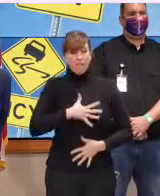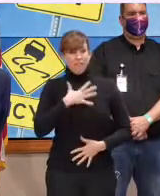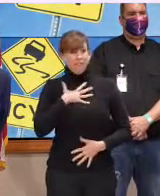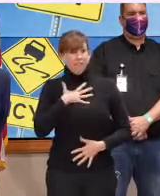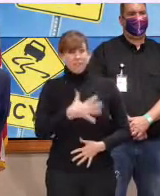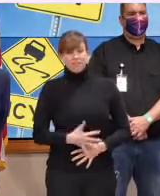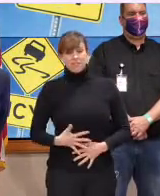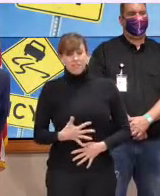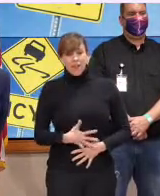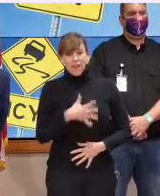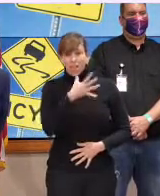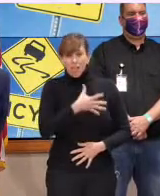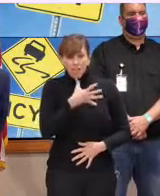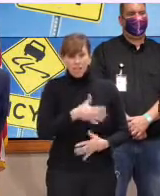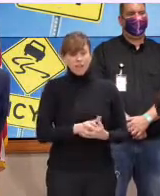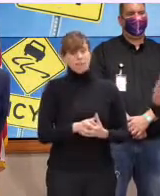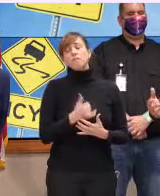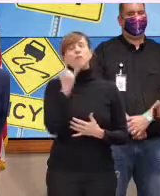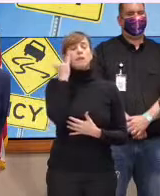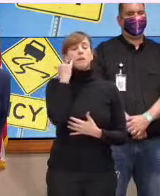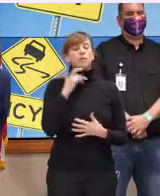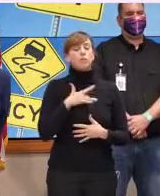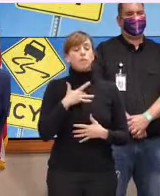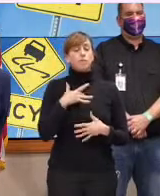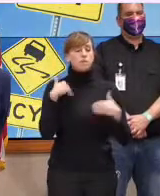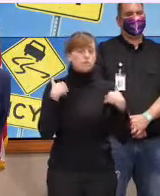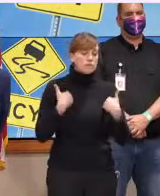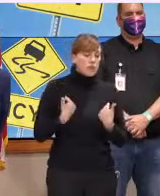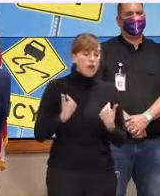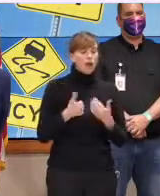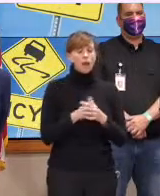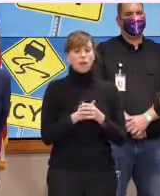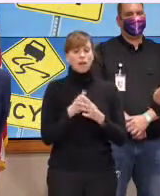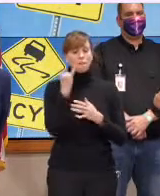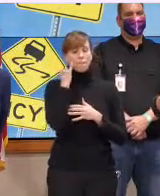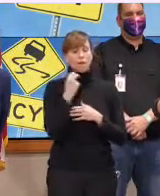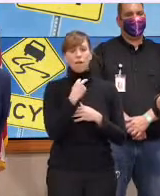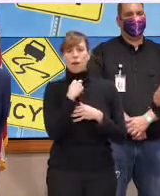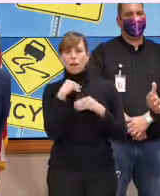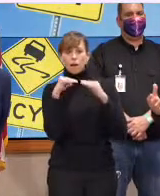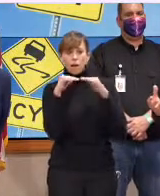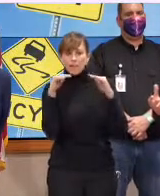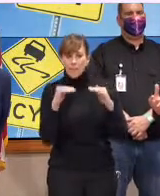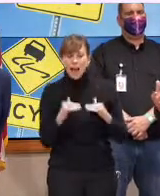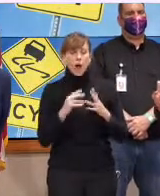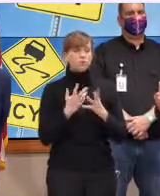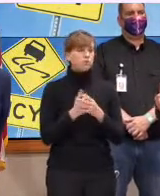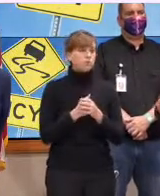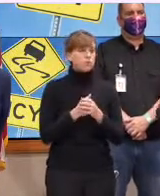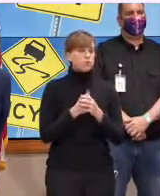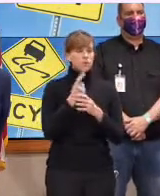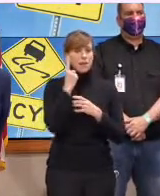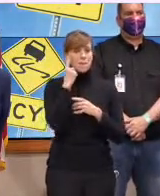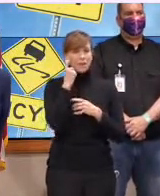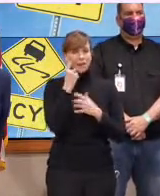feel tired as a result of being inside the home in an enclosed space with the heat